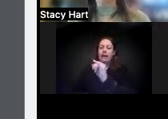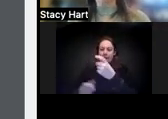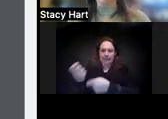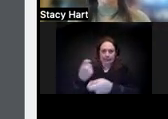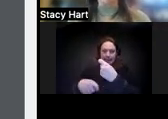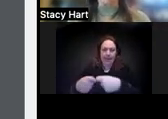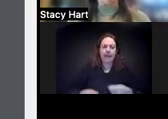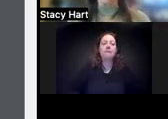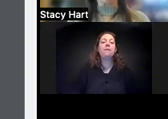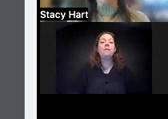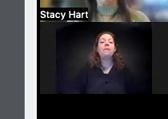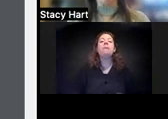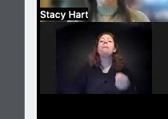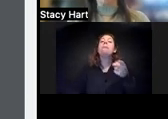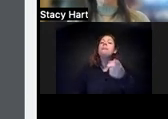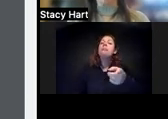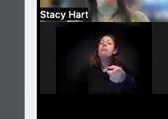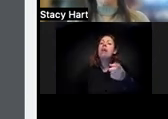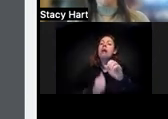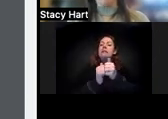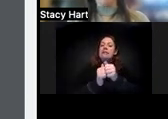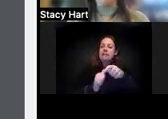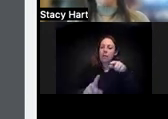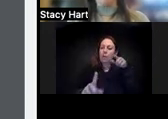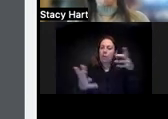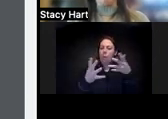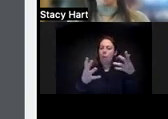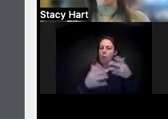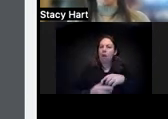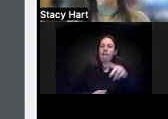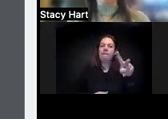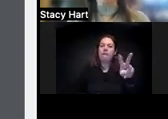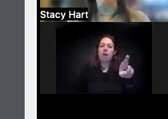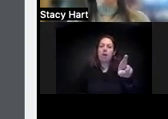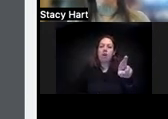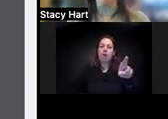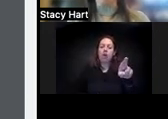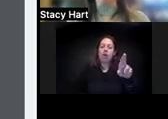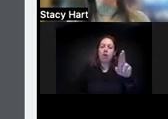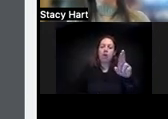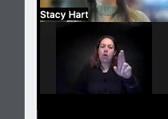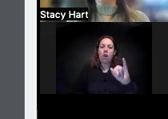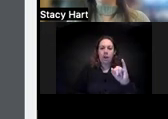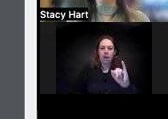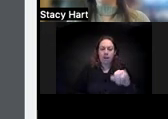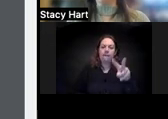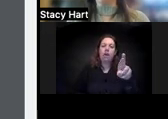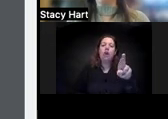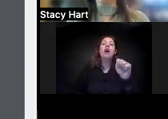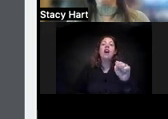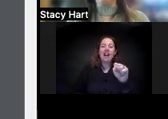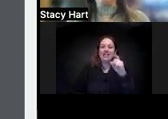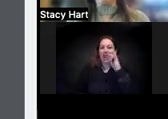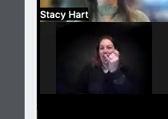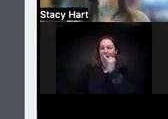Here's what video remote interpreting would look like, or video telecommunication services would